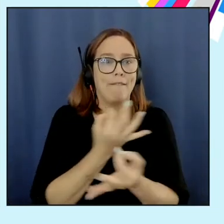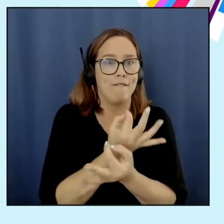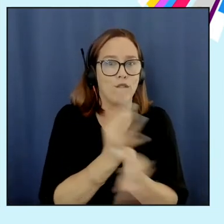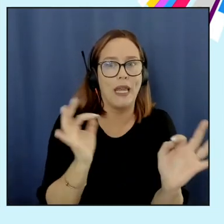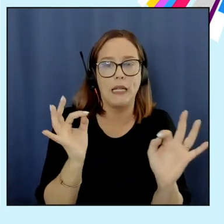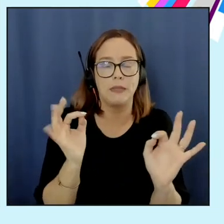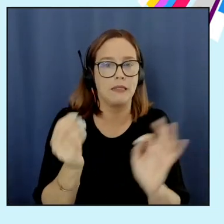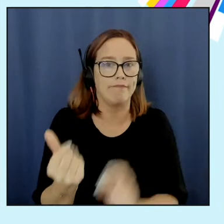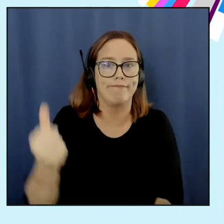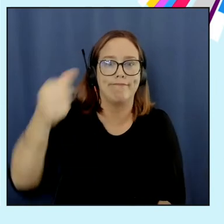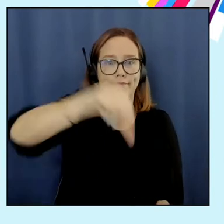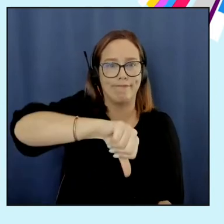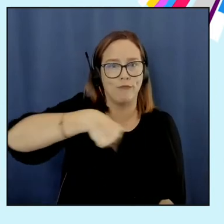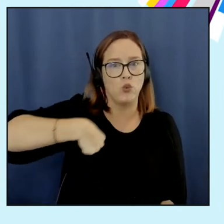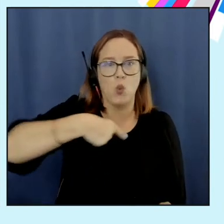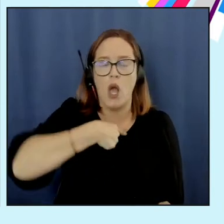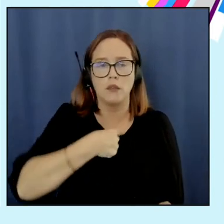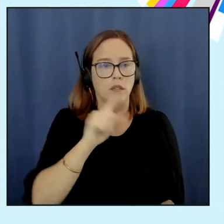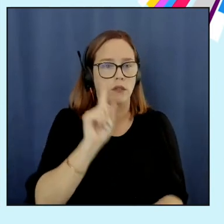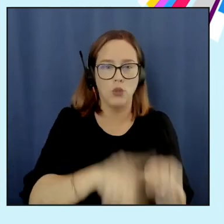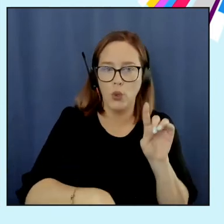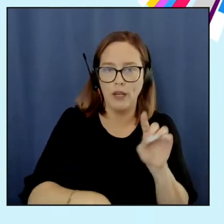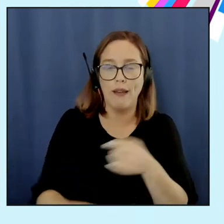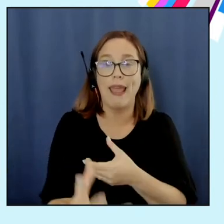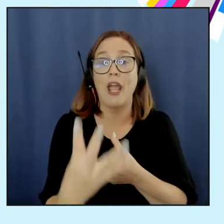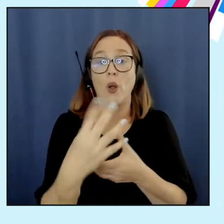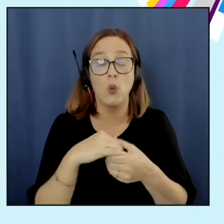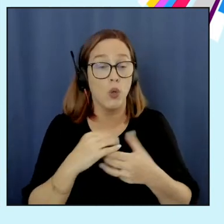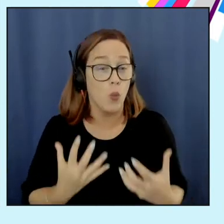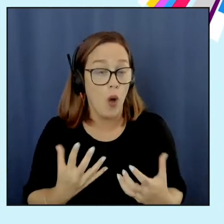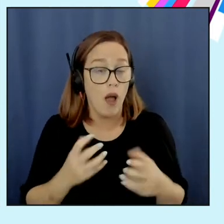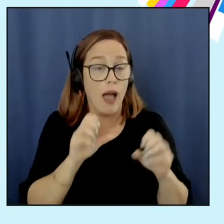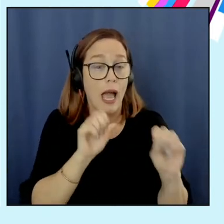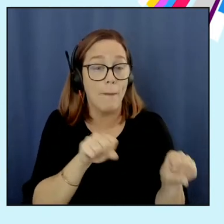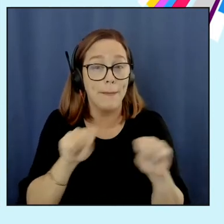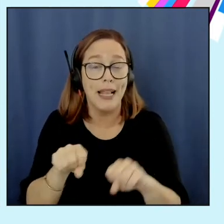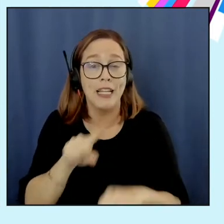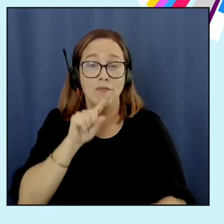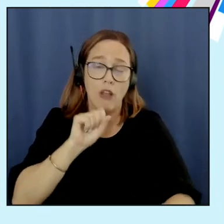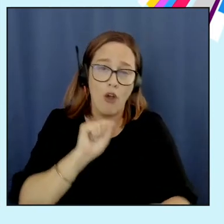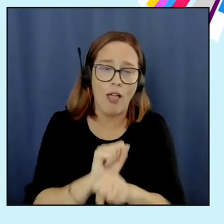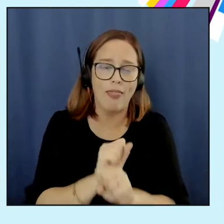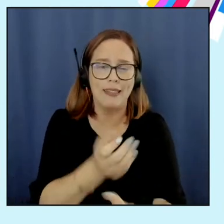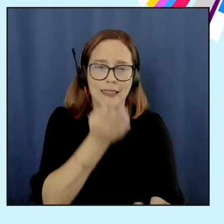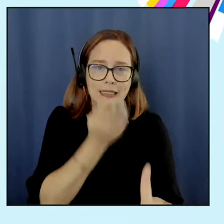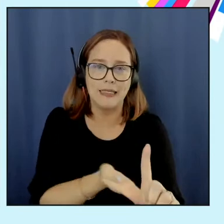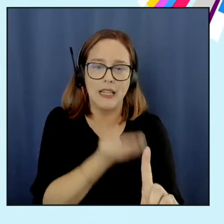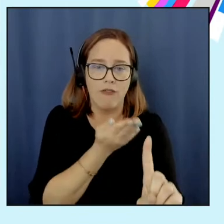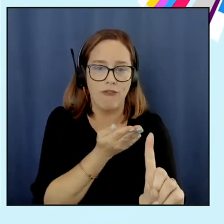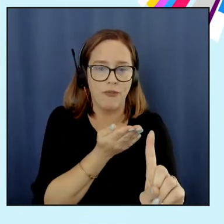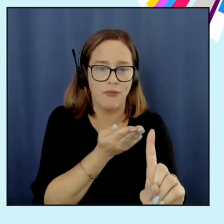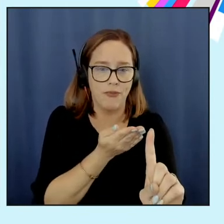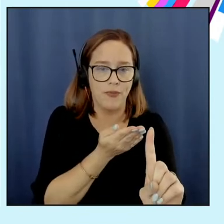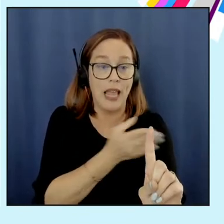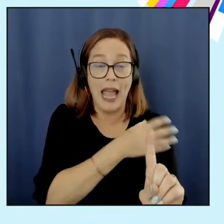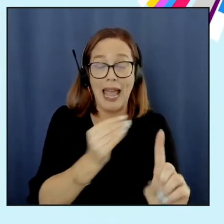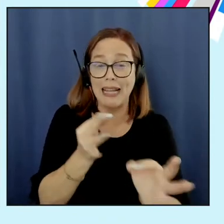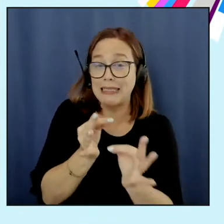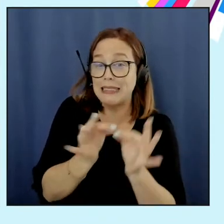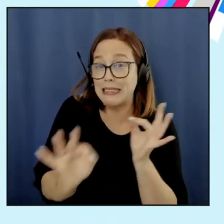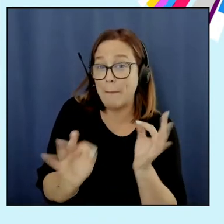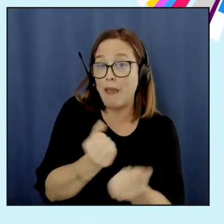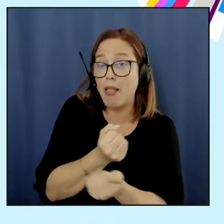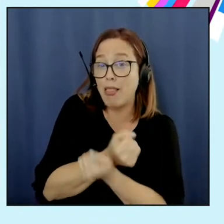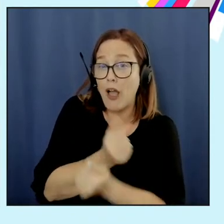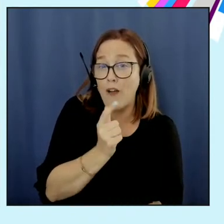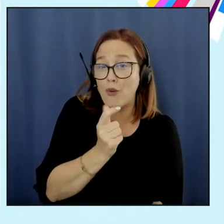us, including the ability to be your authentic self and to simply love who you wanted